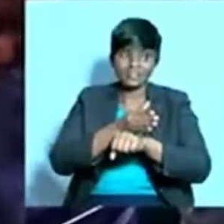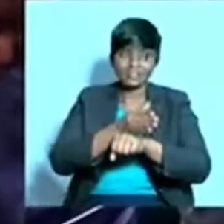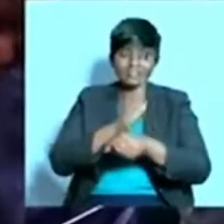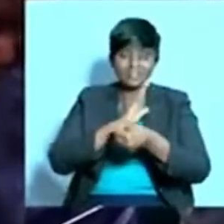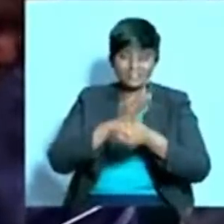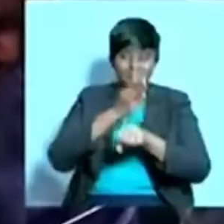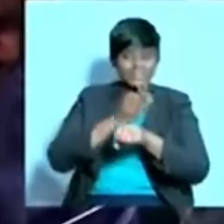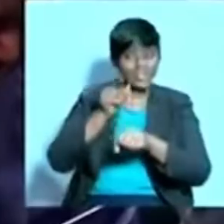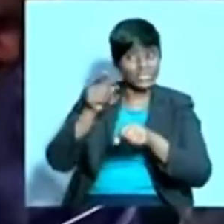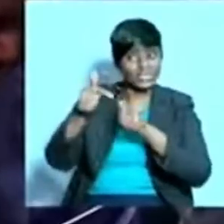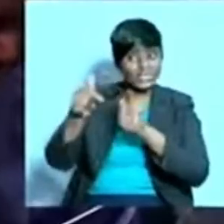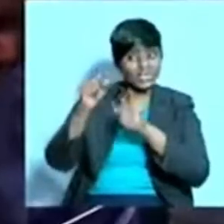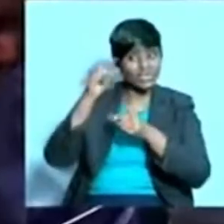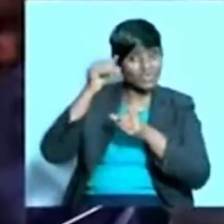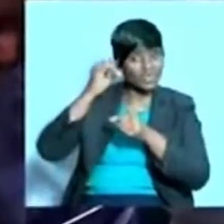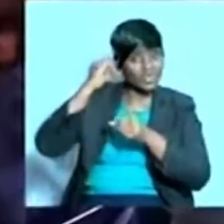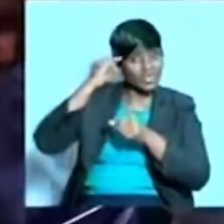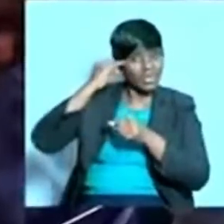Mandela,